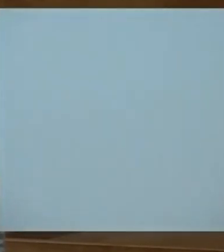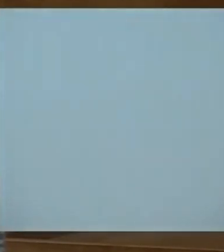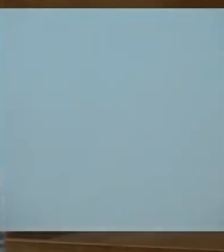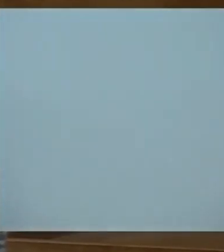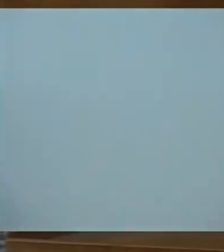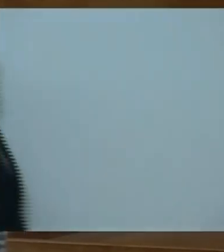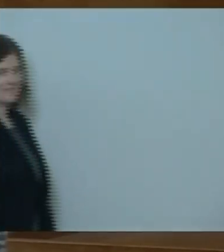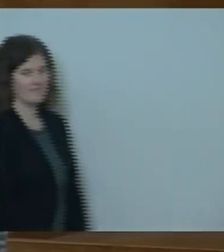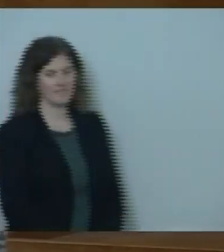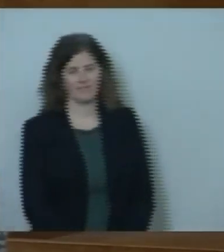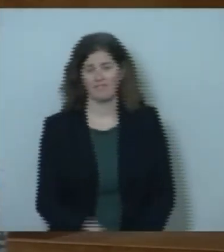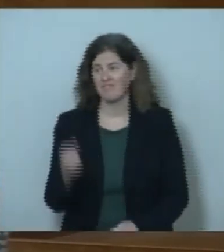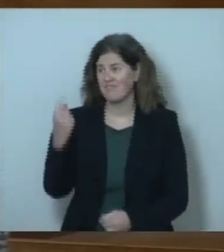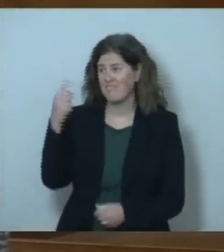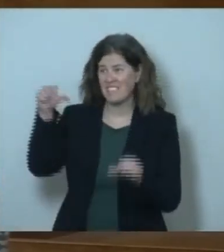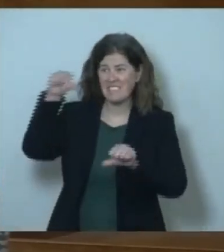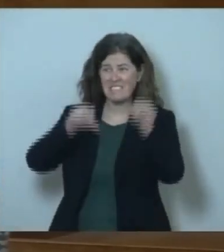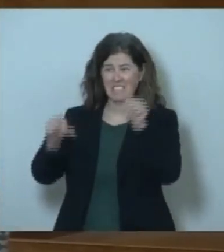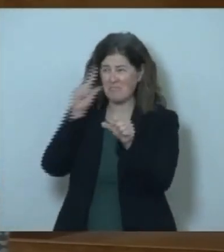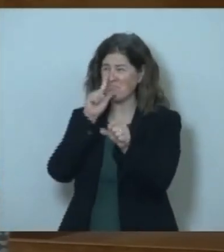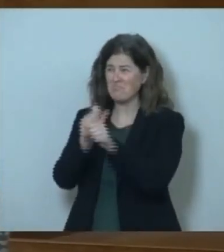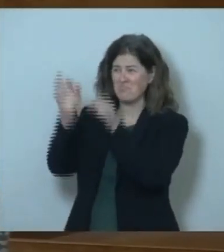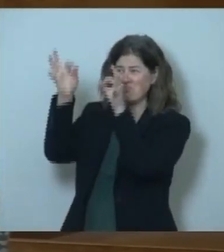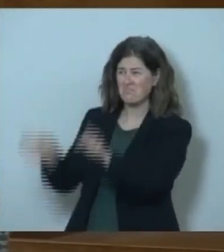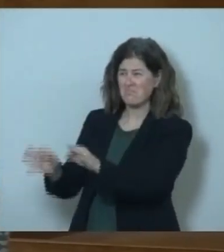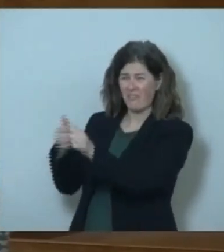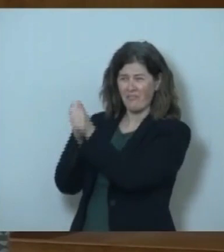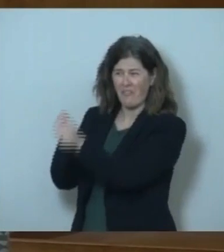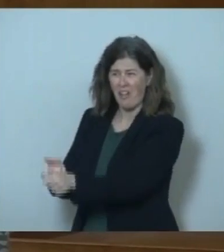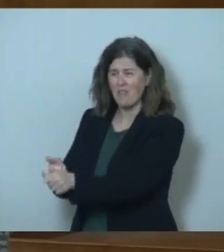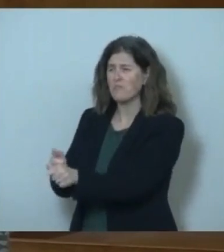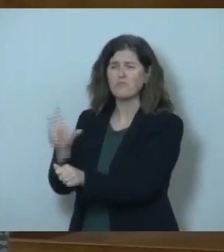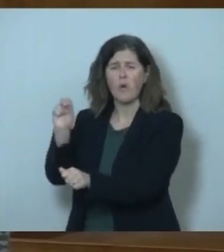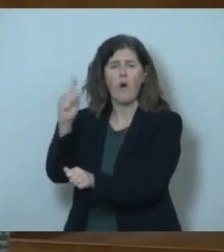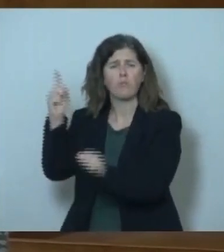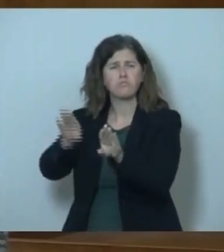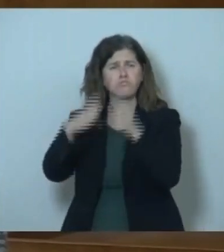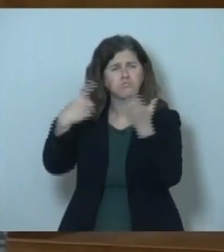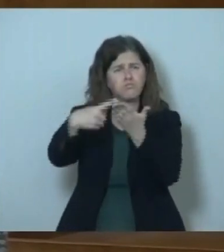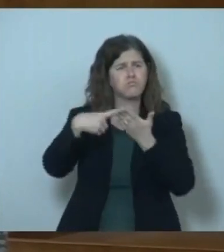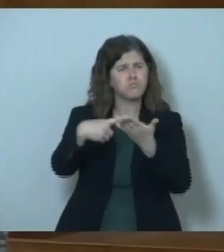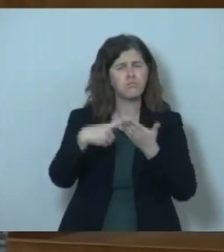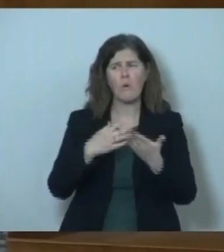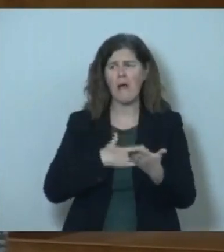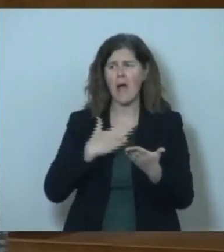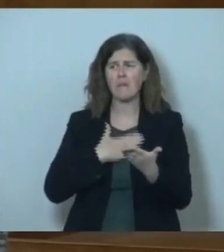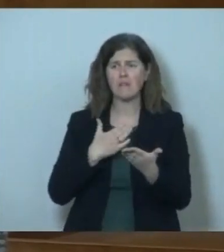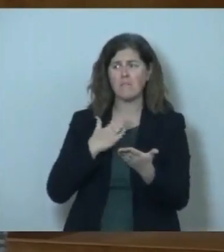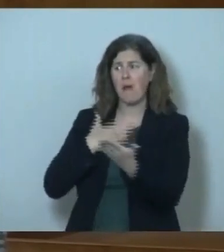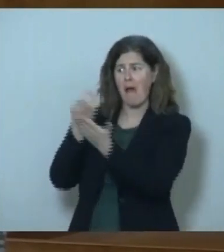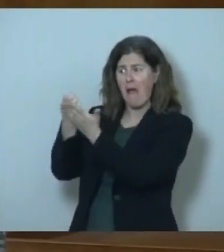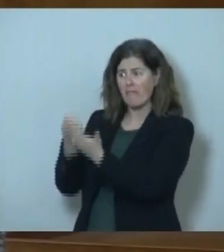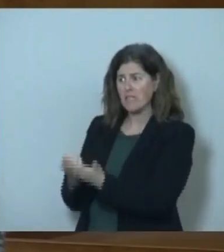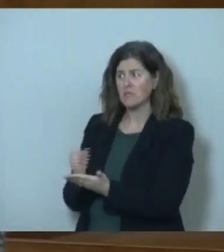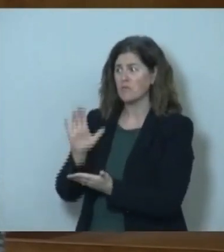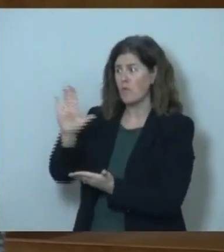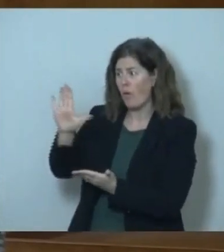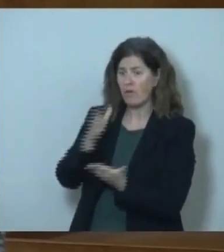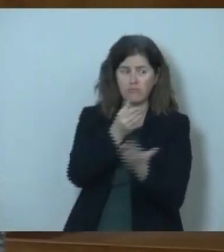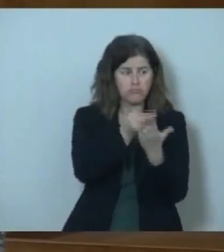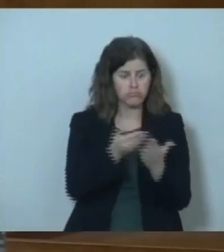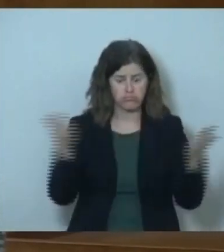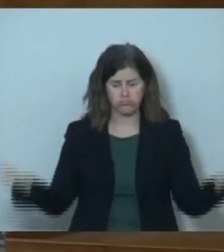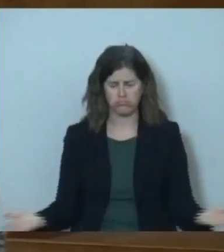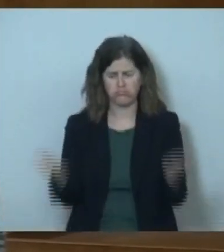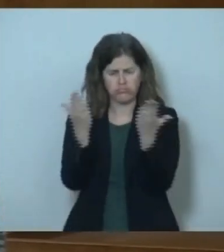so there's always a debate, and we're happy to participate in that, and we'll be happy to bring our evidence, and you bring yours, and we'll have a